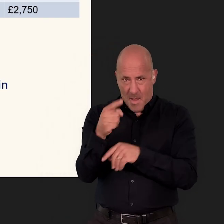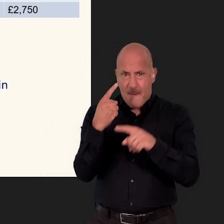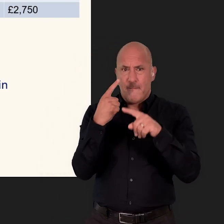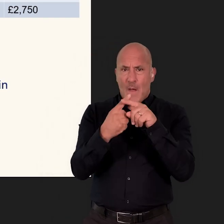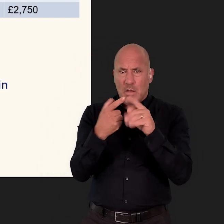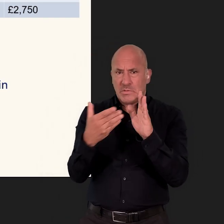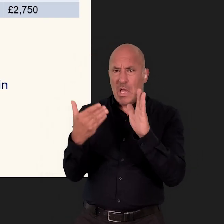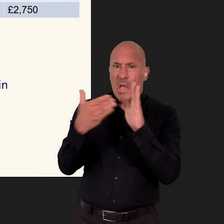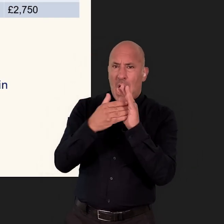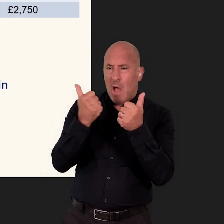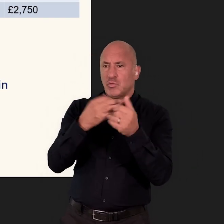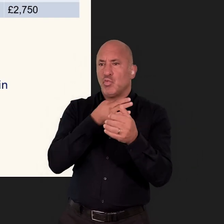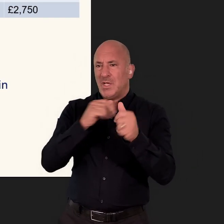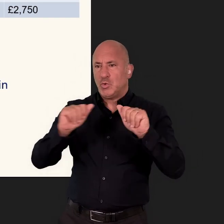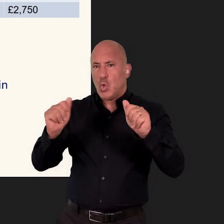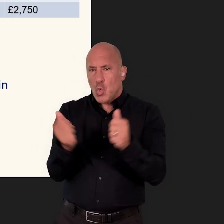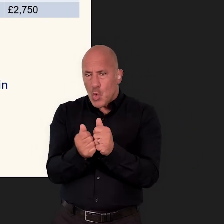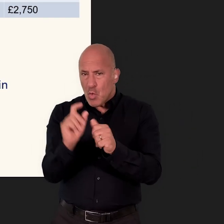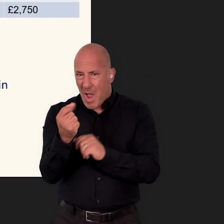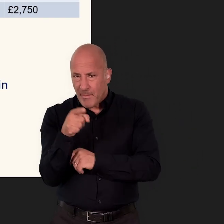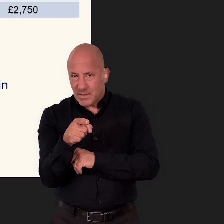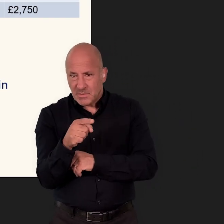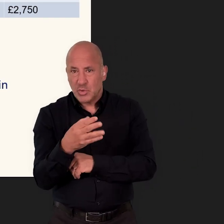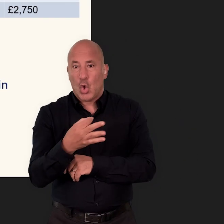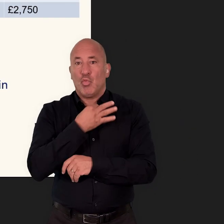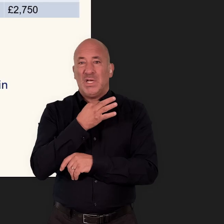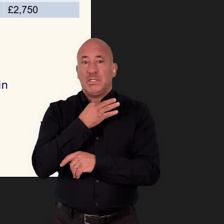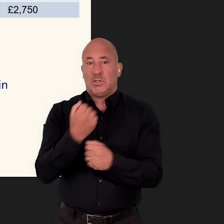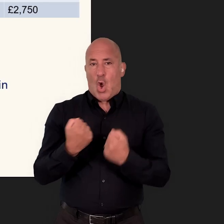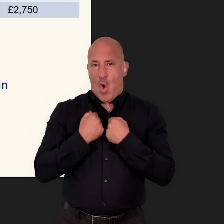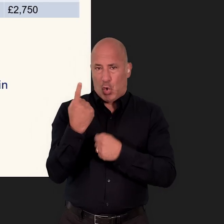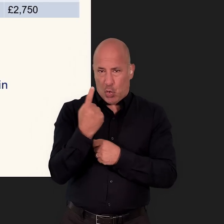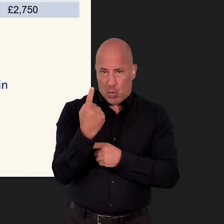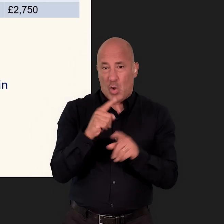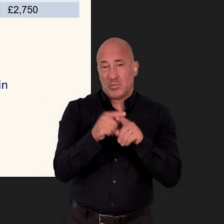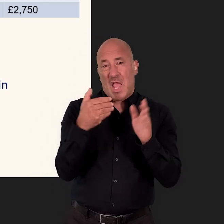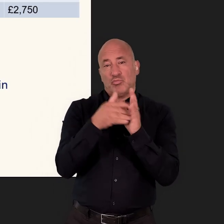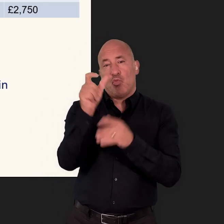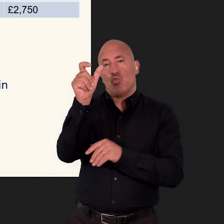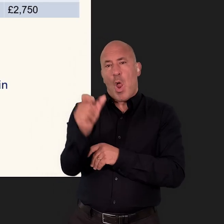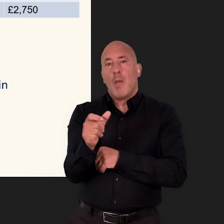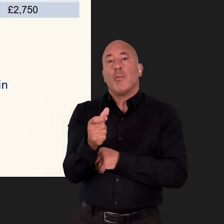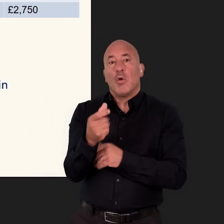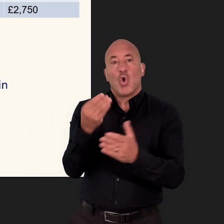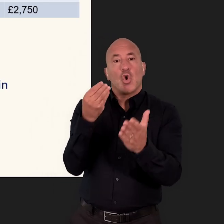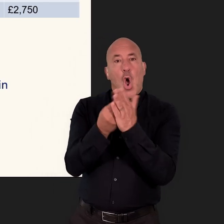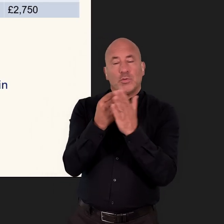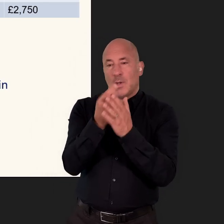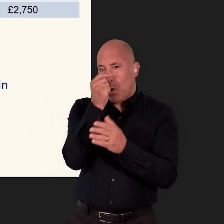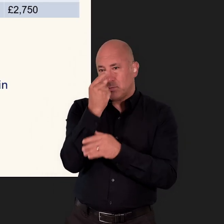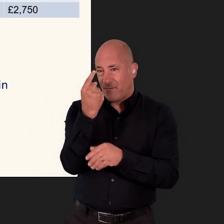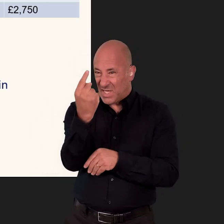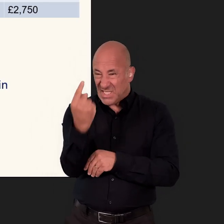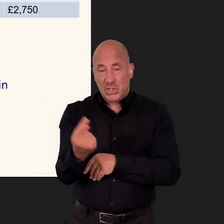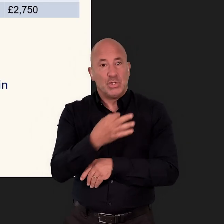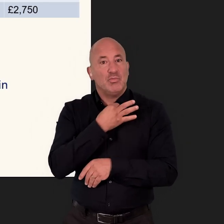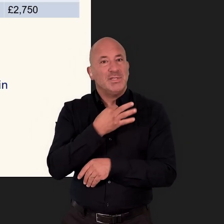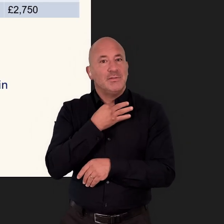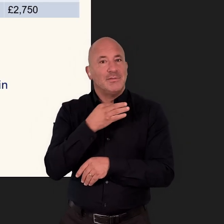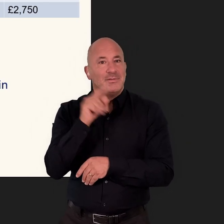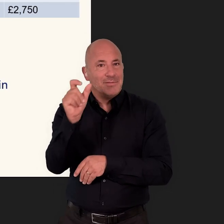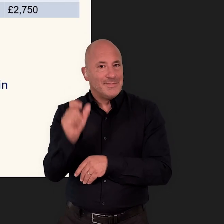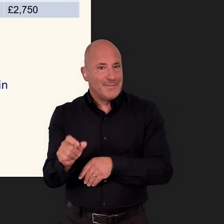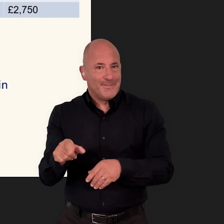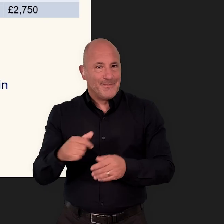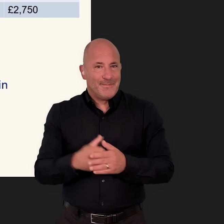score plus residual score after mitigation, who the risk owner is, and a column for the potential cost impact of each